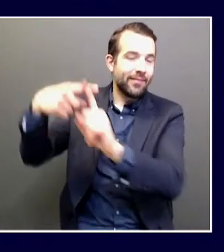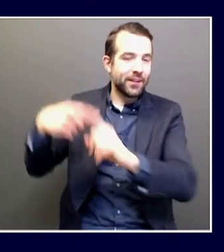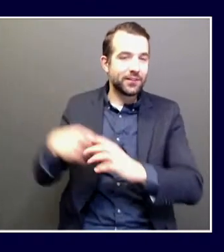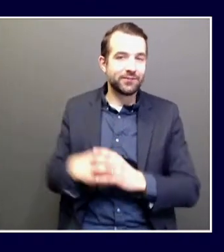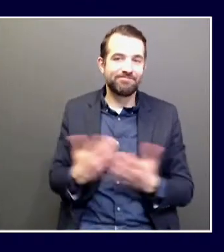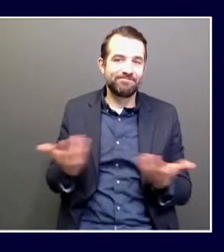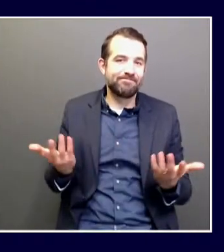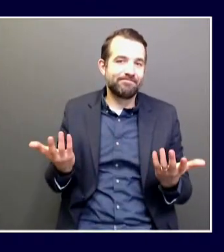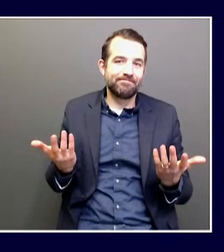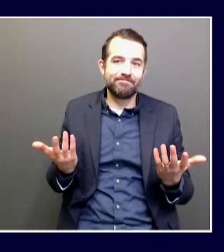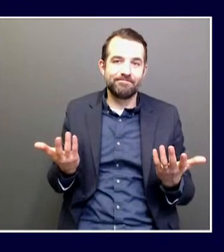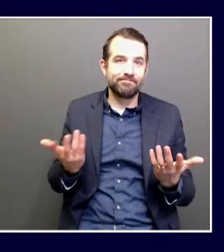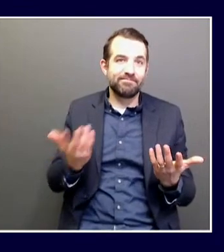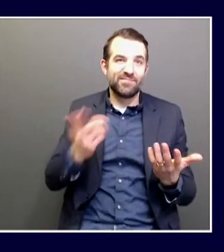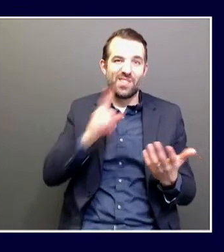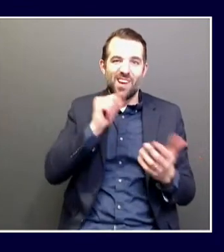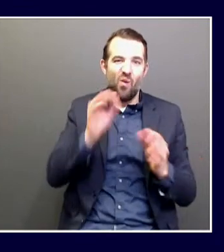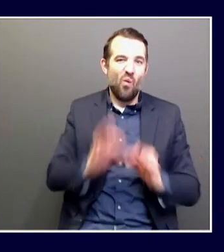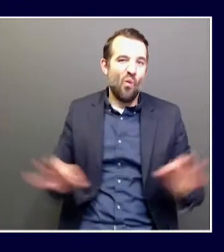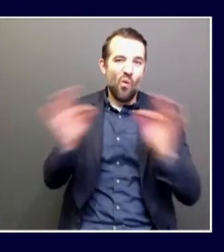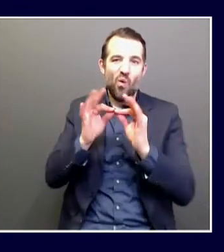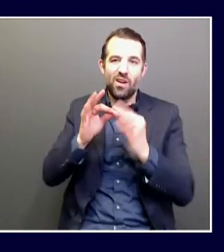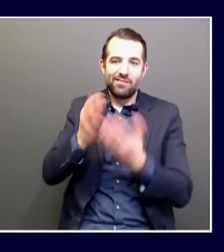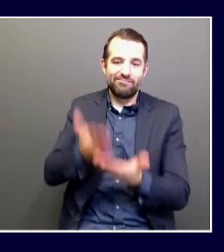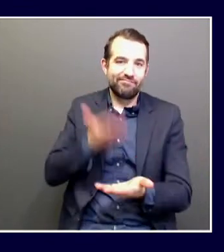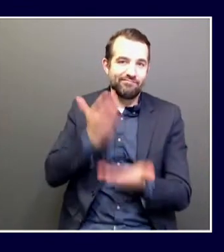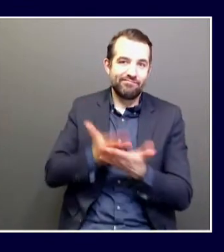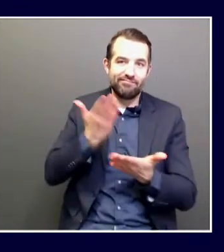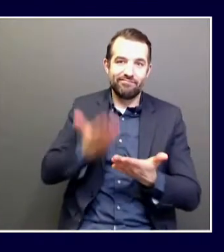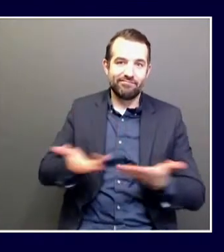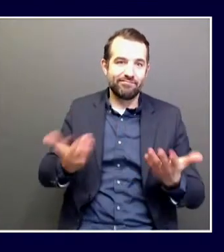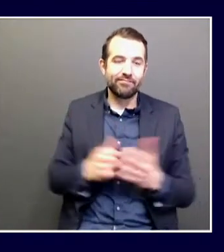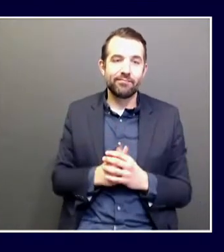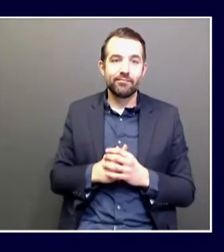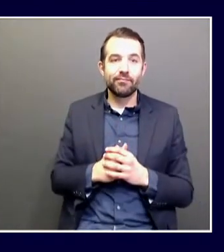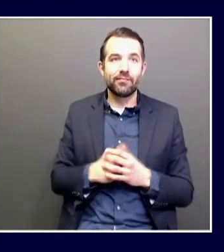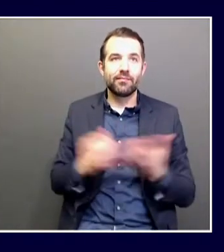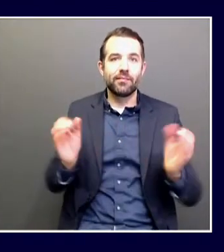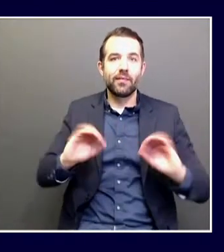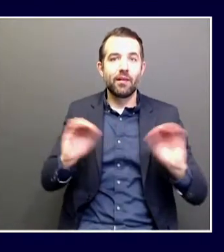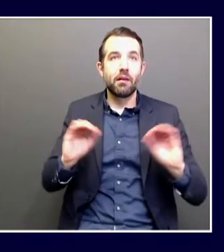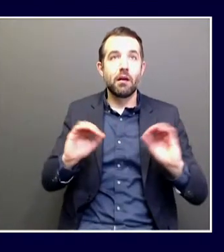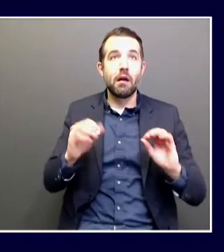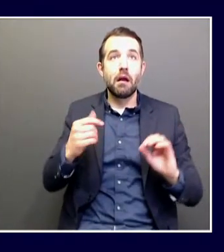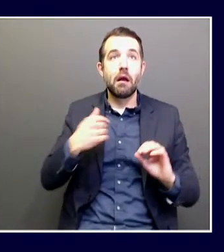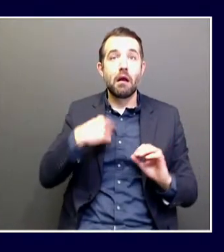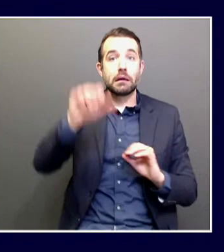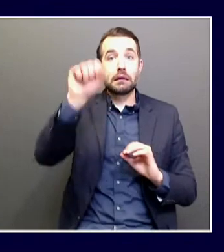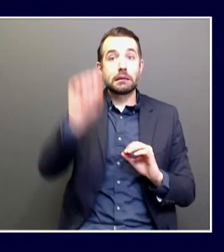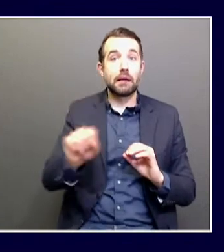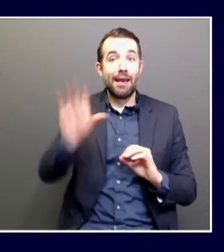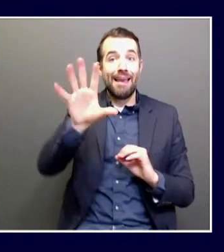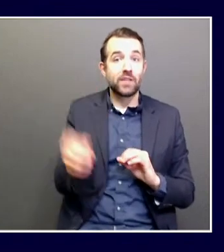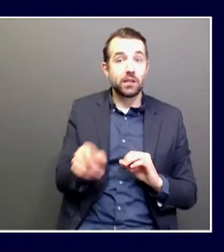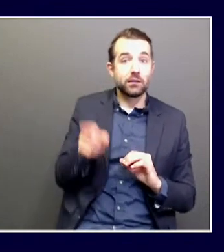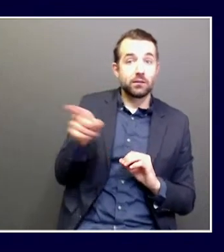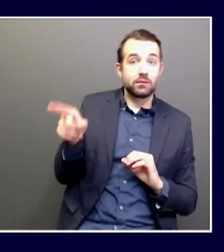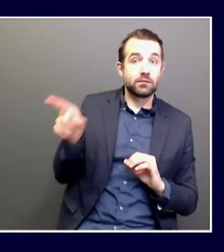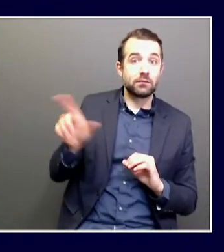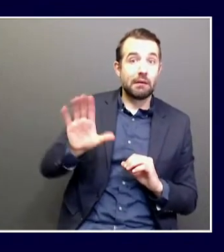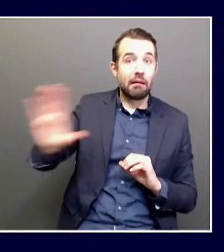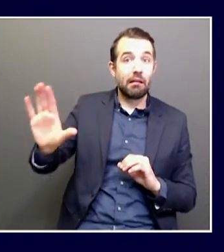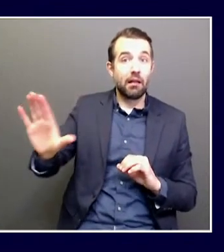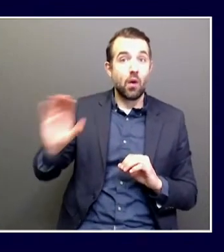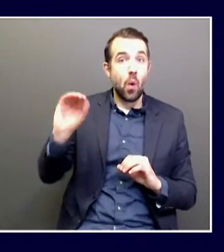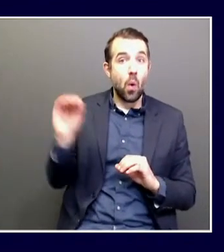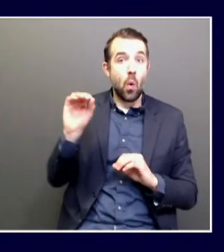data. That sharp icicle-like growth curve is what has been observed in South Africa. However, South Africa differs from the US